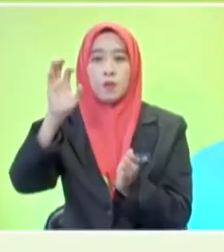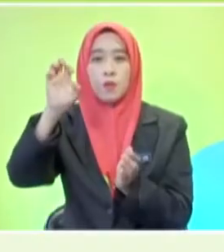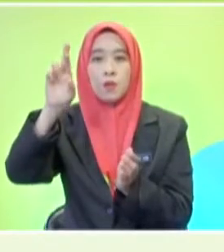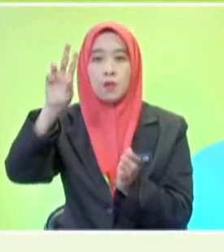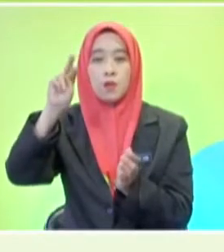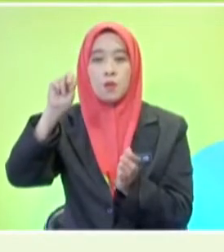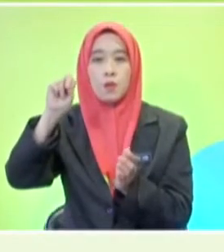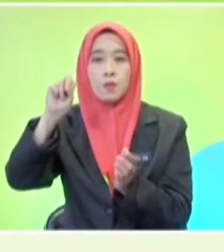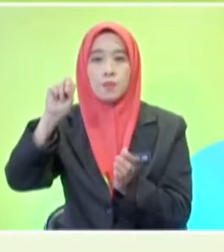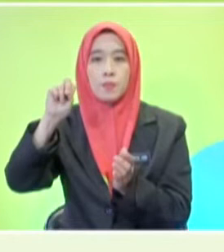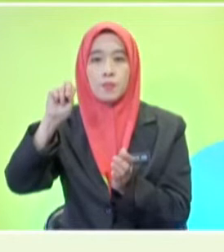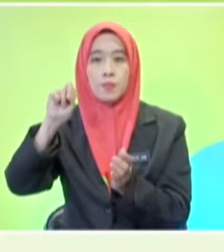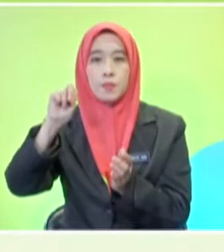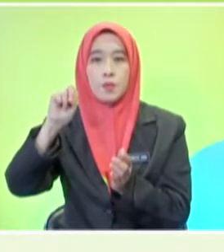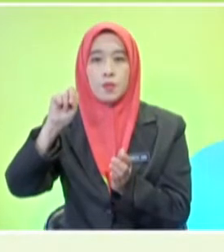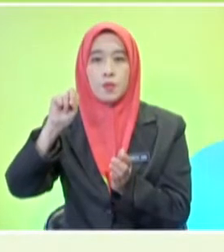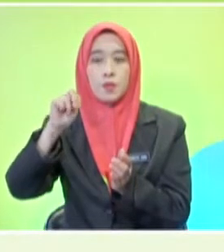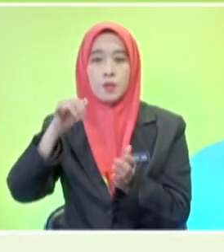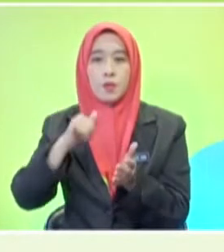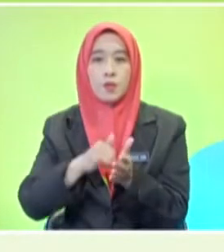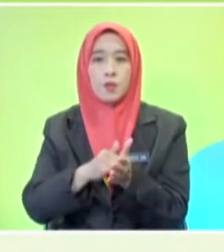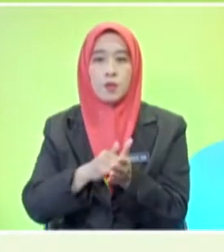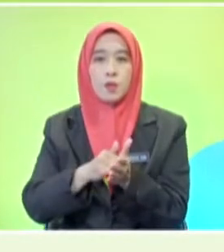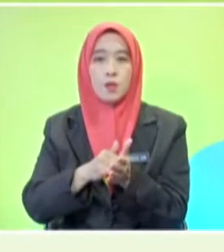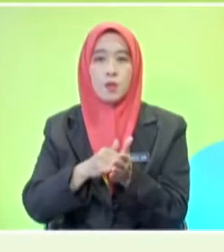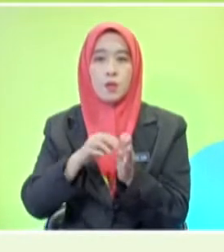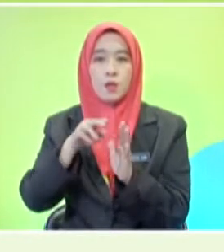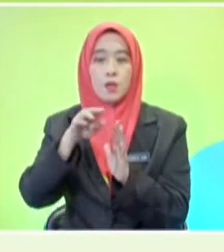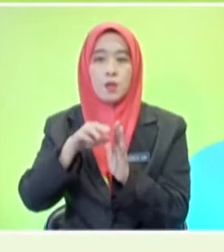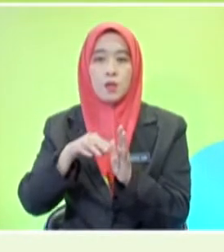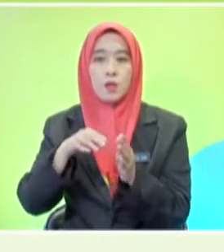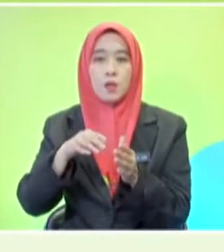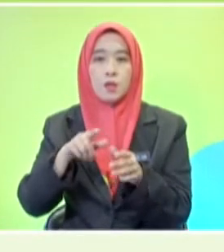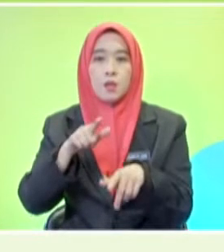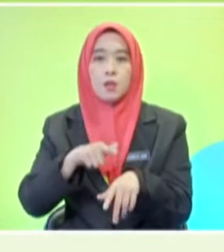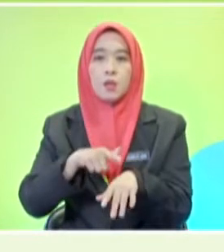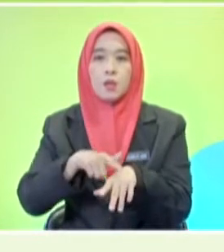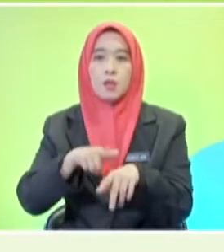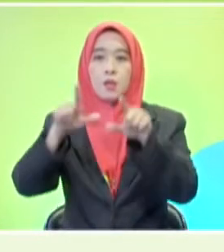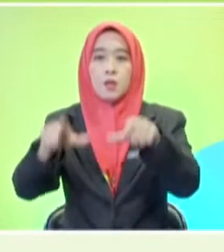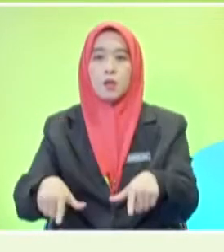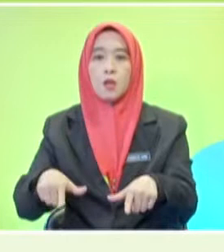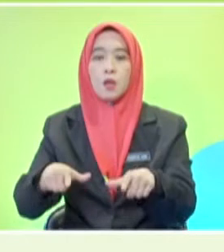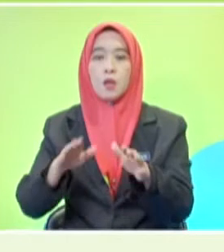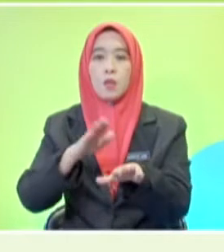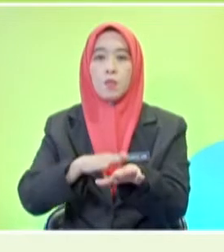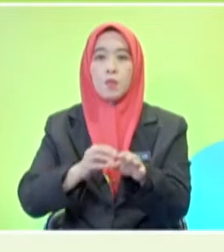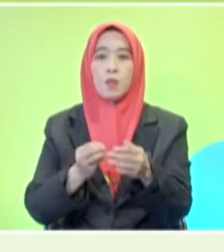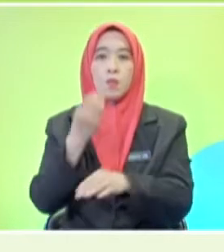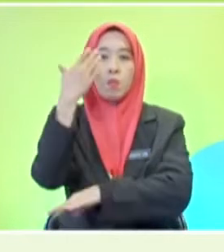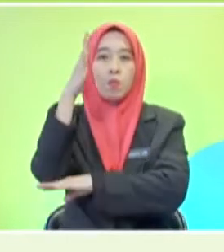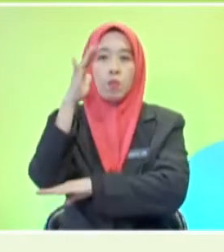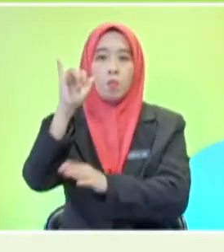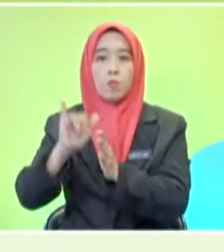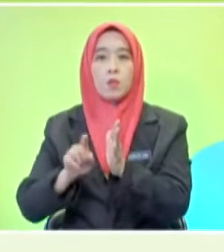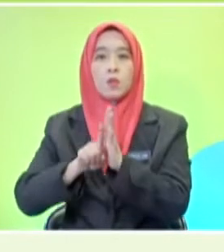usually it is situated on top of a taller tree. So it likes the higher places. Why? Because